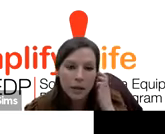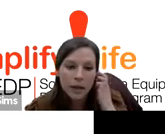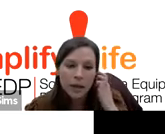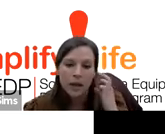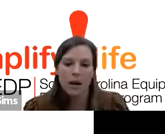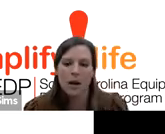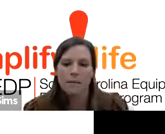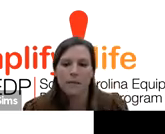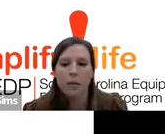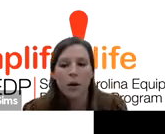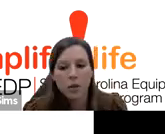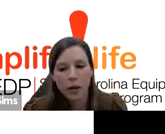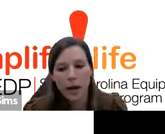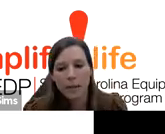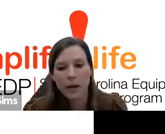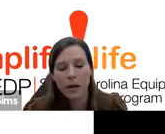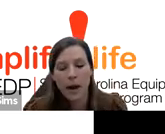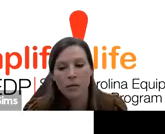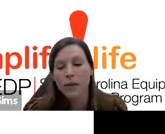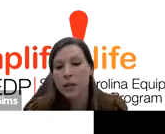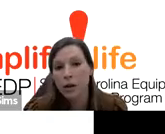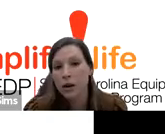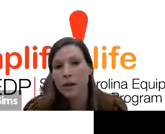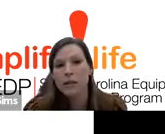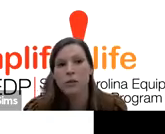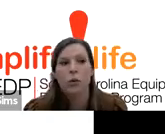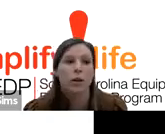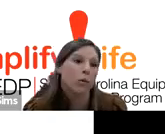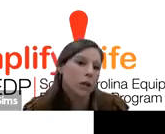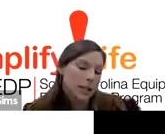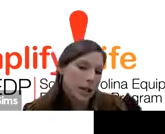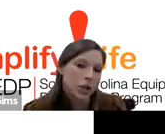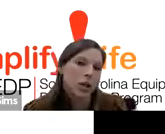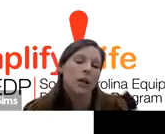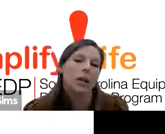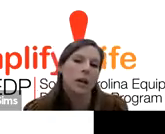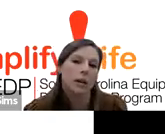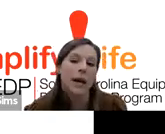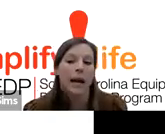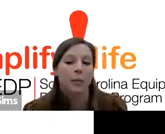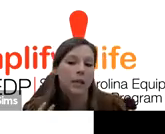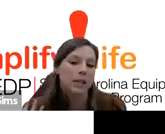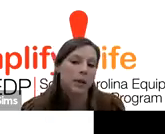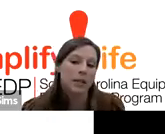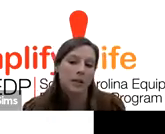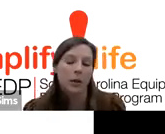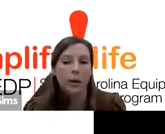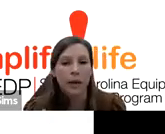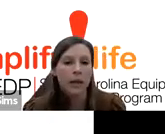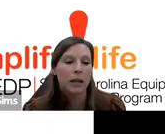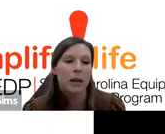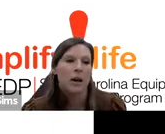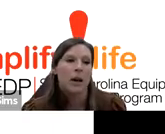csims@ors.sc.gov. I'm also more than happy to come out, visit your office or your organization, and I can bring some pieces